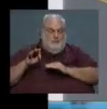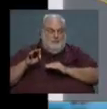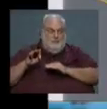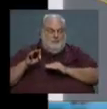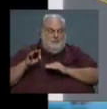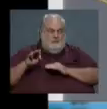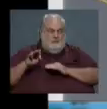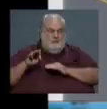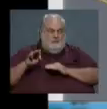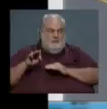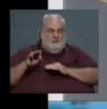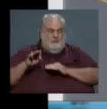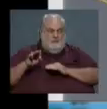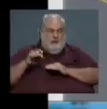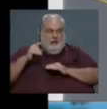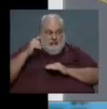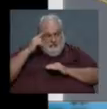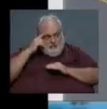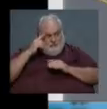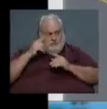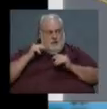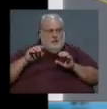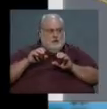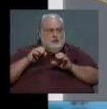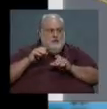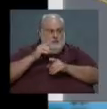I mean, I think you've tried to do it the right way.